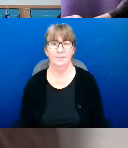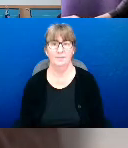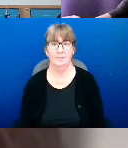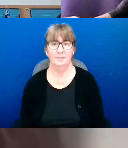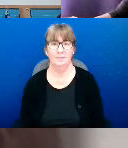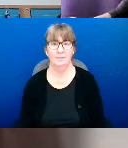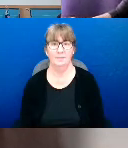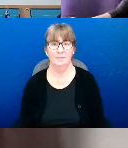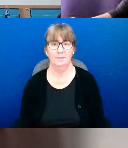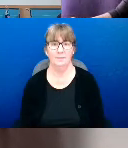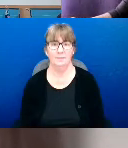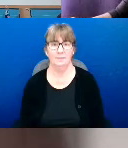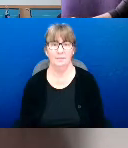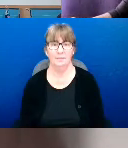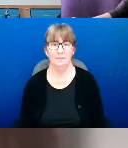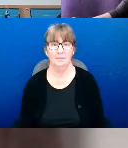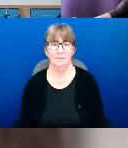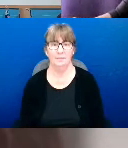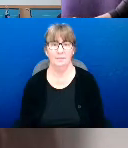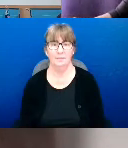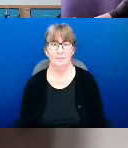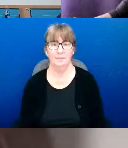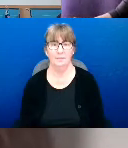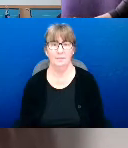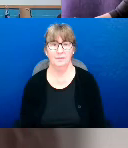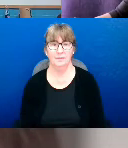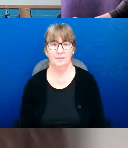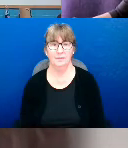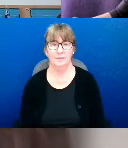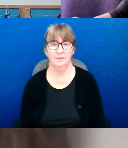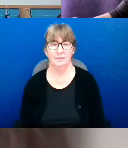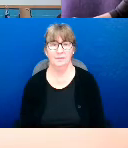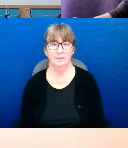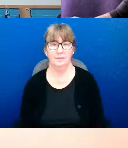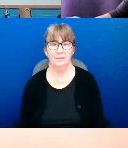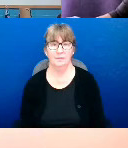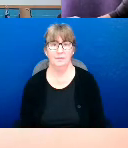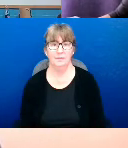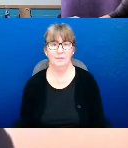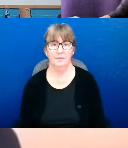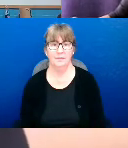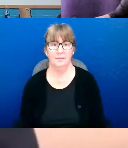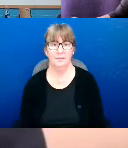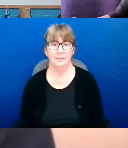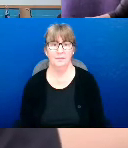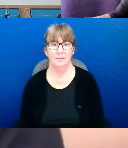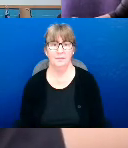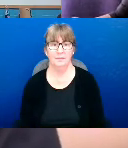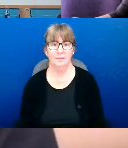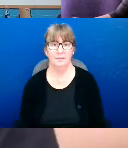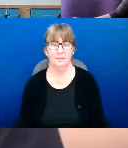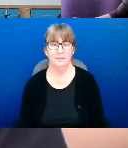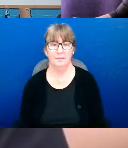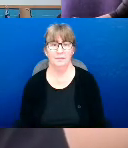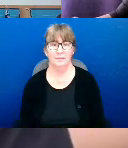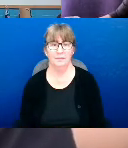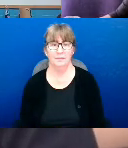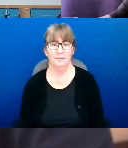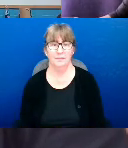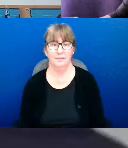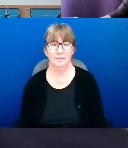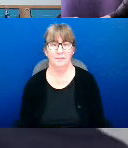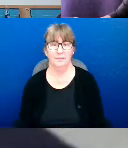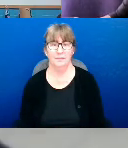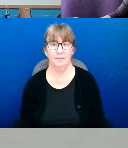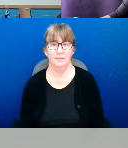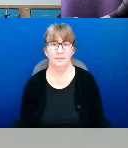what to do when the job coach wasn't there, he was fine. And through the years, he's really